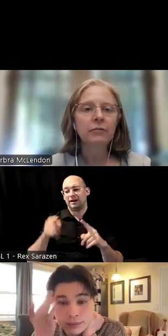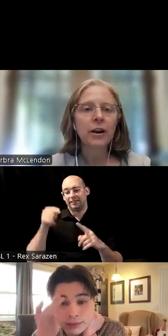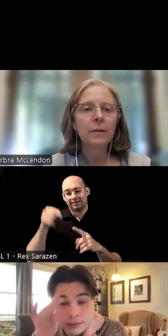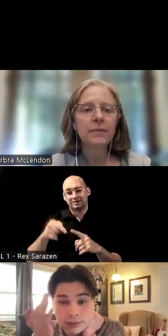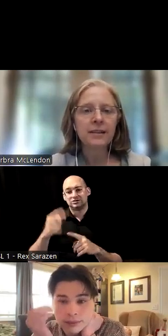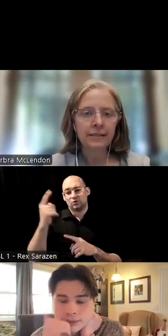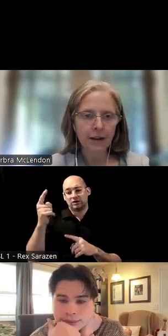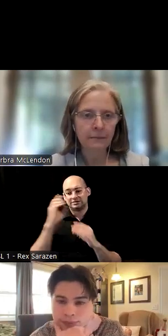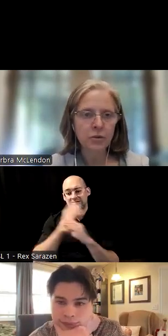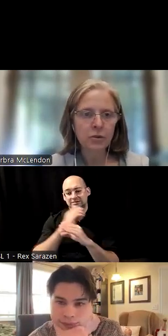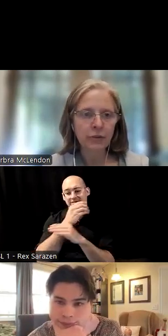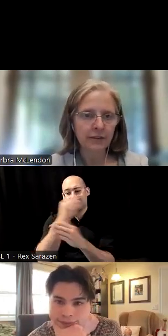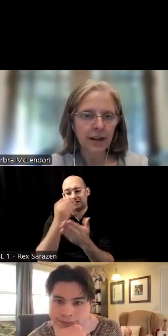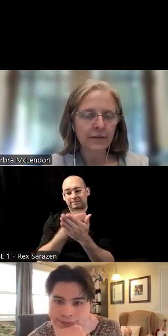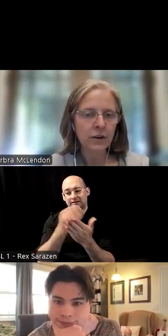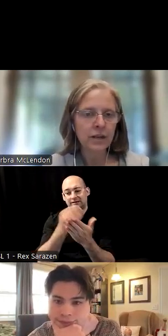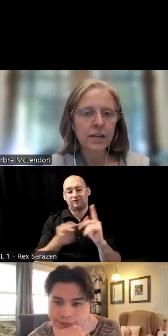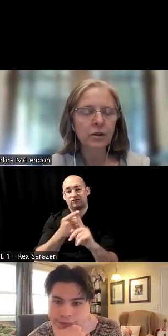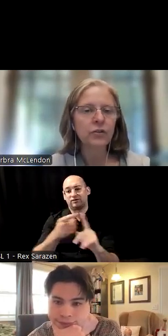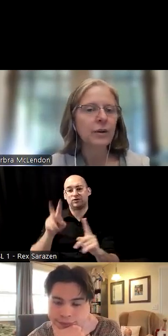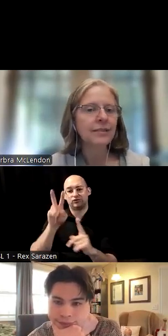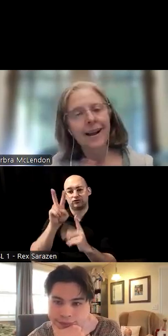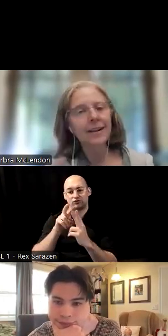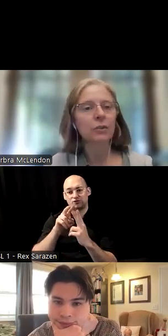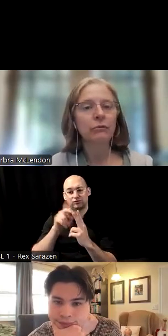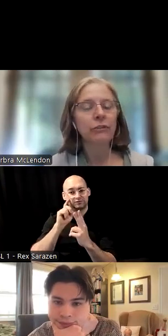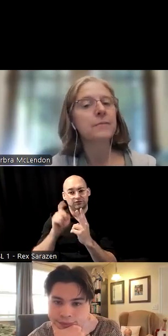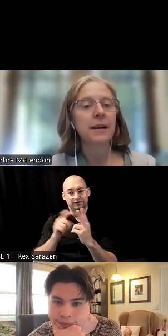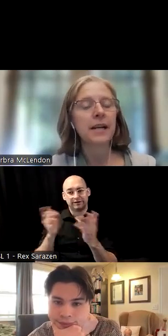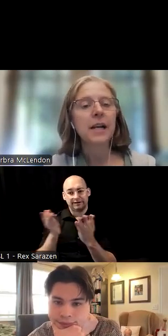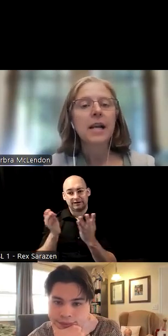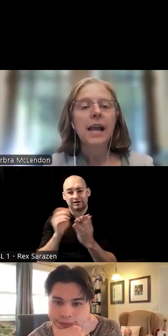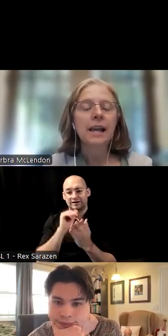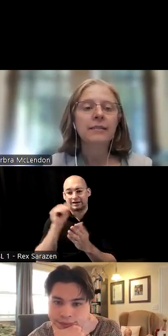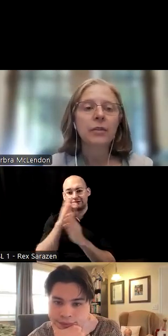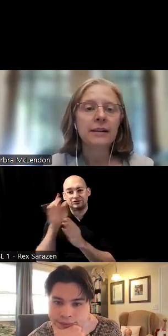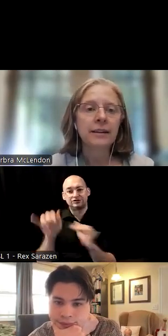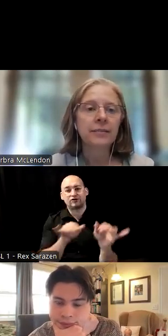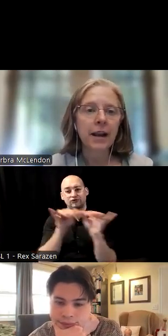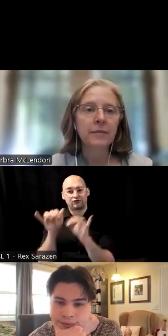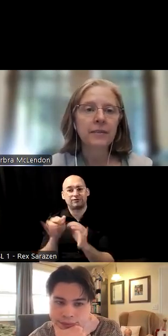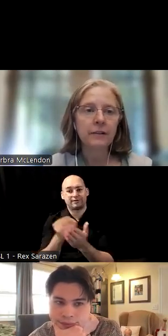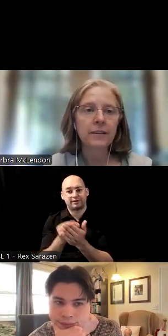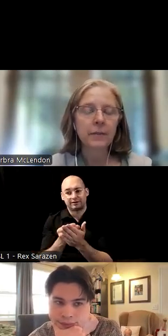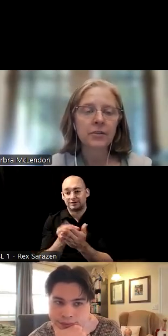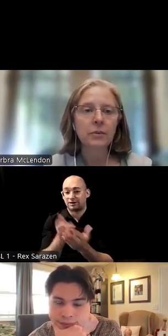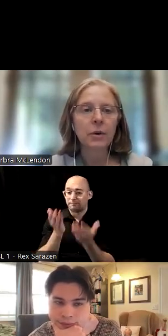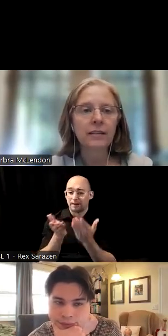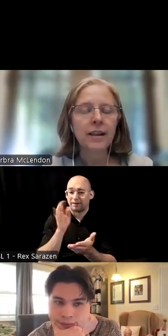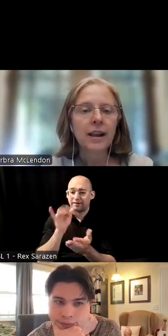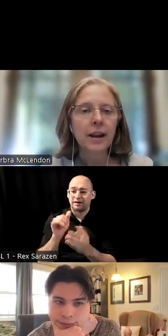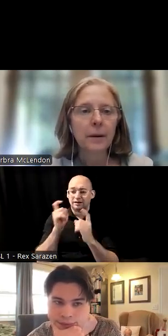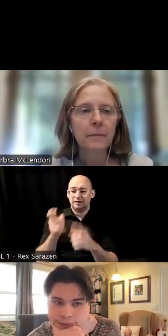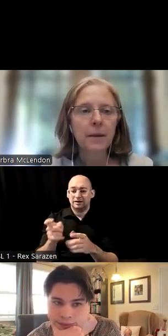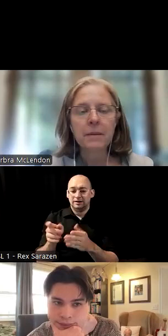funds from these two funds that I've noted here. So it's not general fund money. And so that does perhaps give this budget